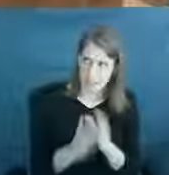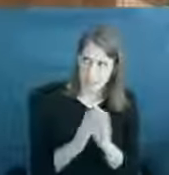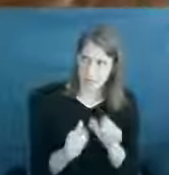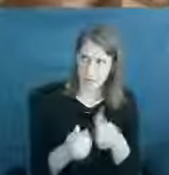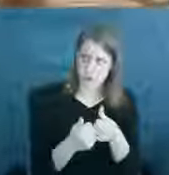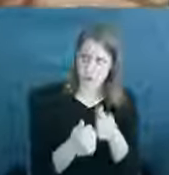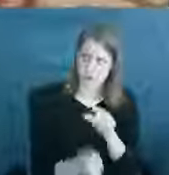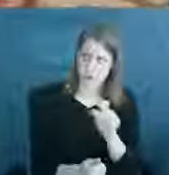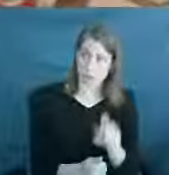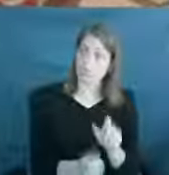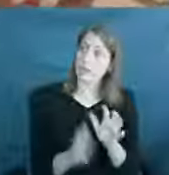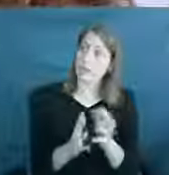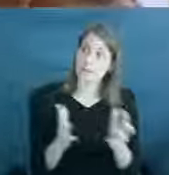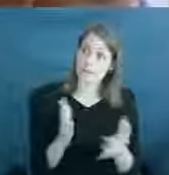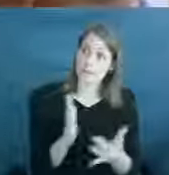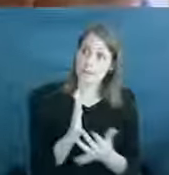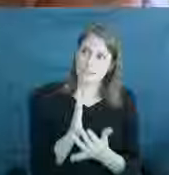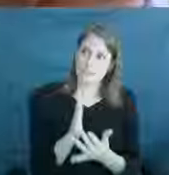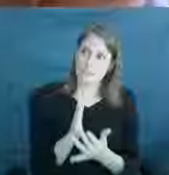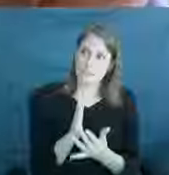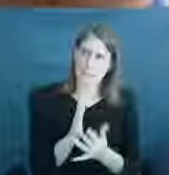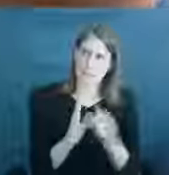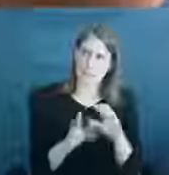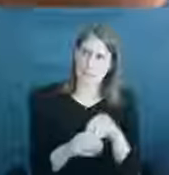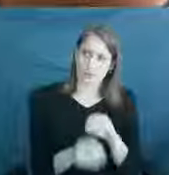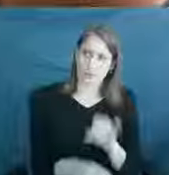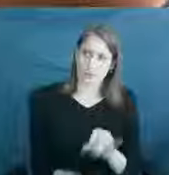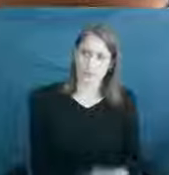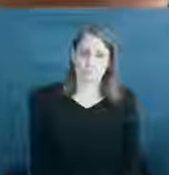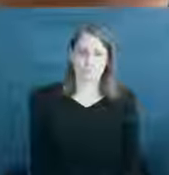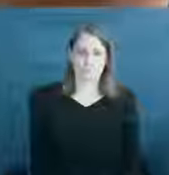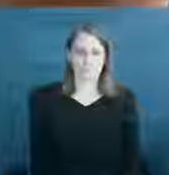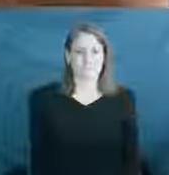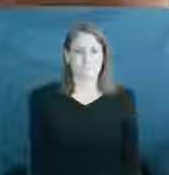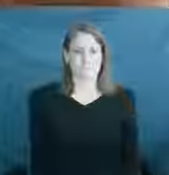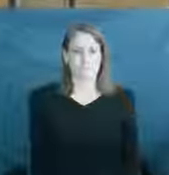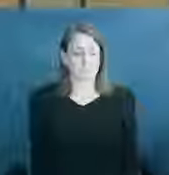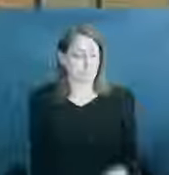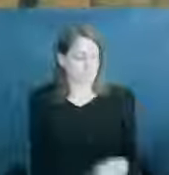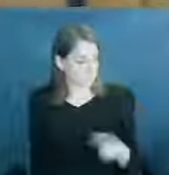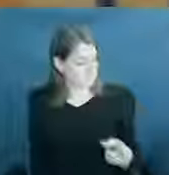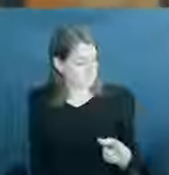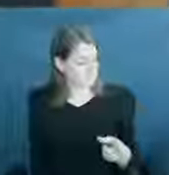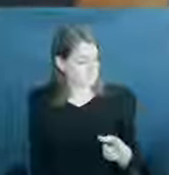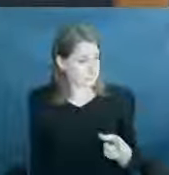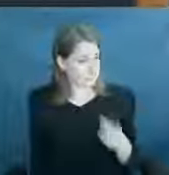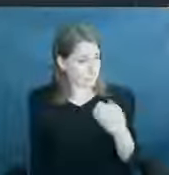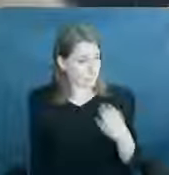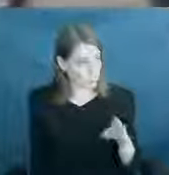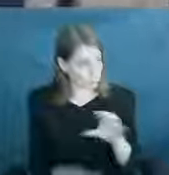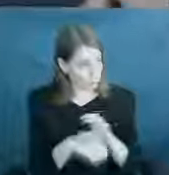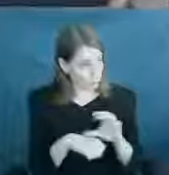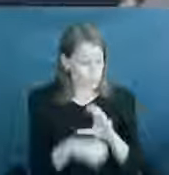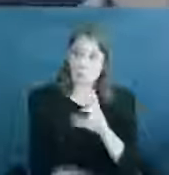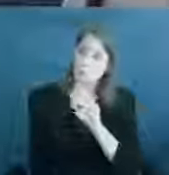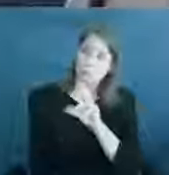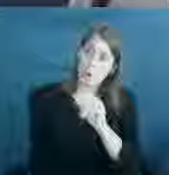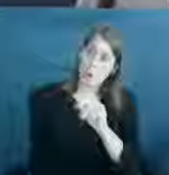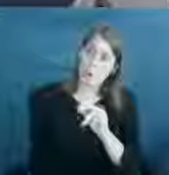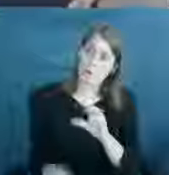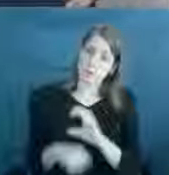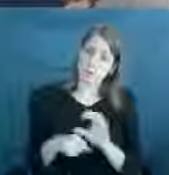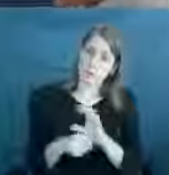very good. I wonder if you can explain such and such. So he asks challenging questions. There's a lot of technique buried in